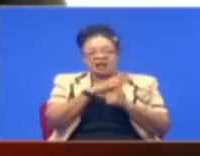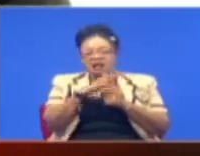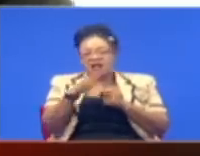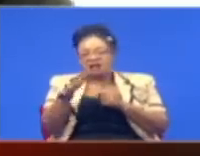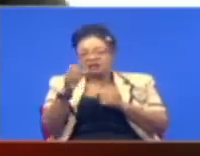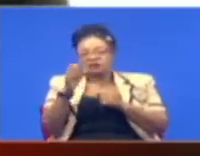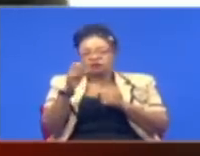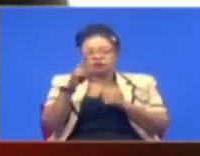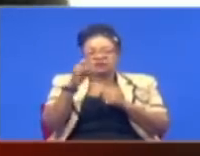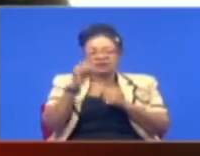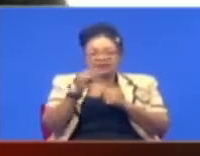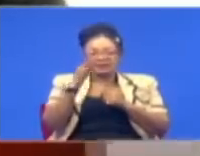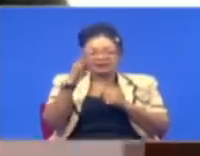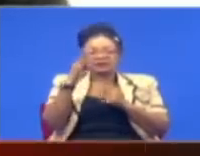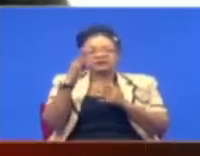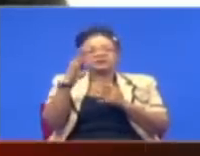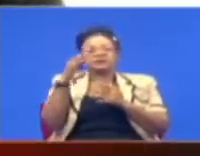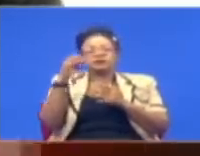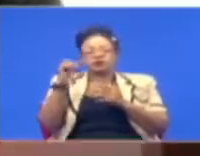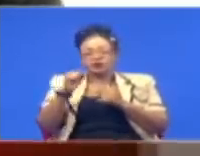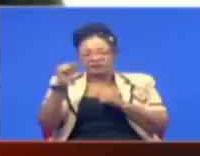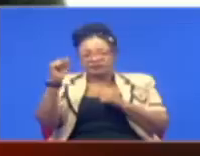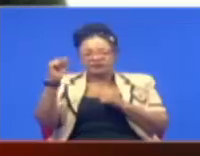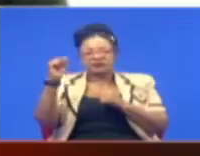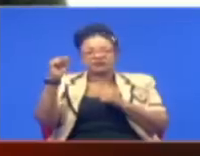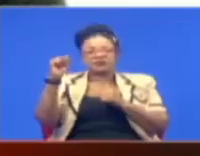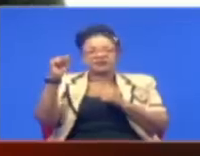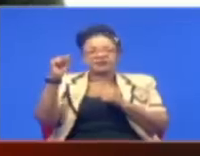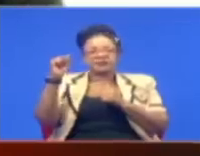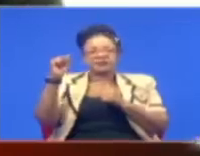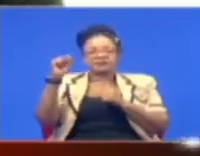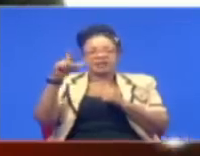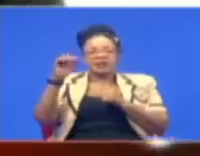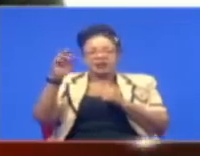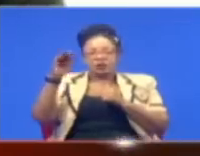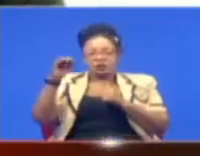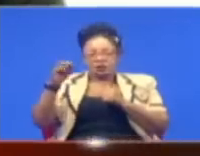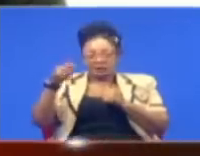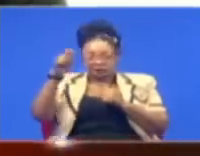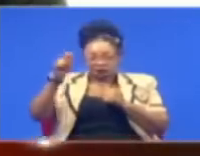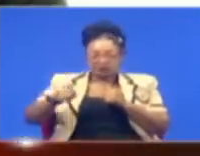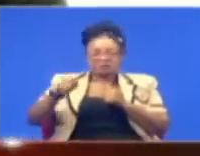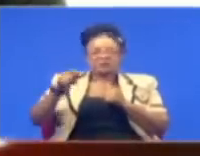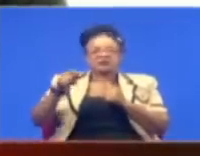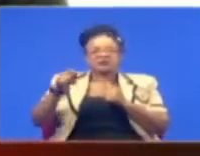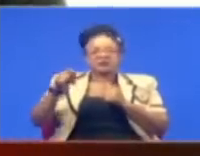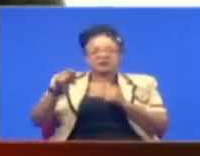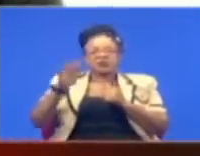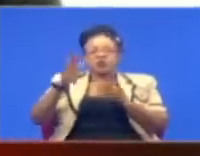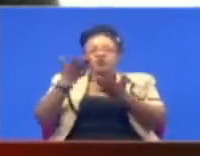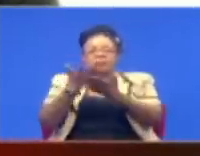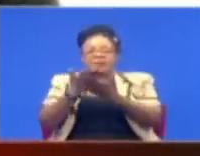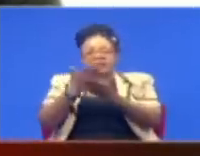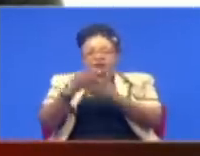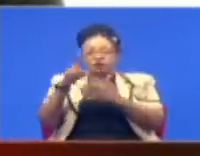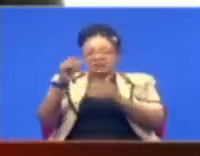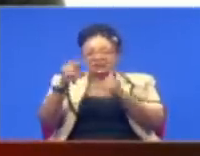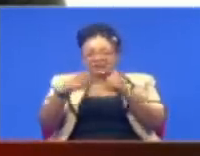started 2011, 2013, a petition was filed in the High Court. 2015, Judge Lenola gave a judgment. You appealed in